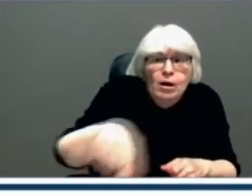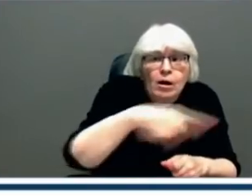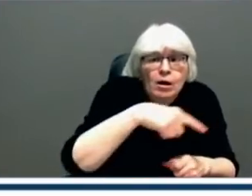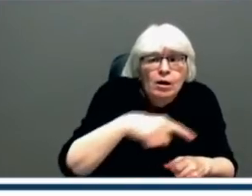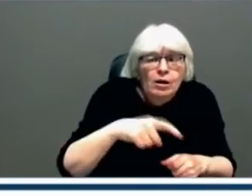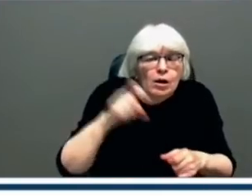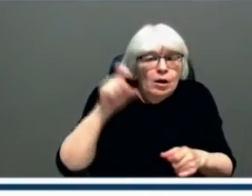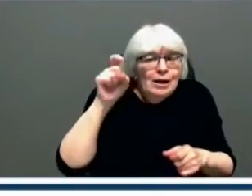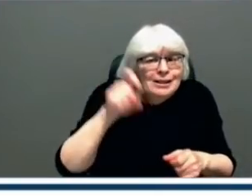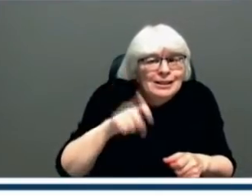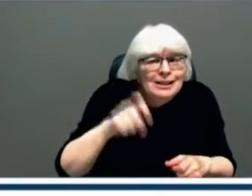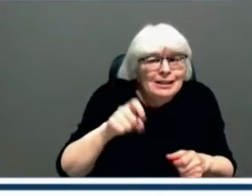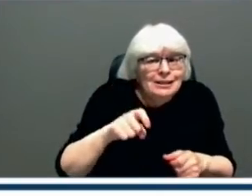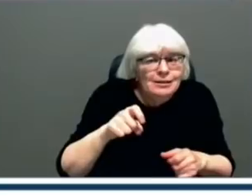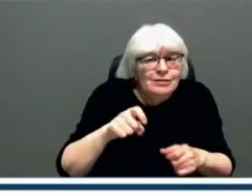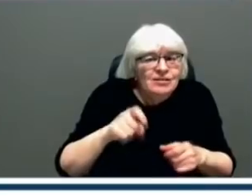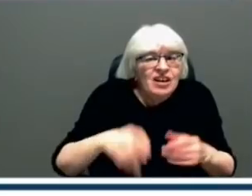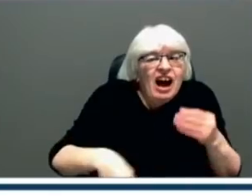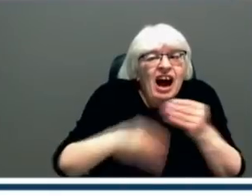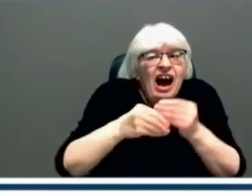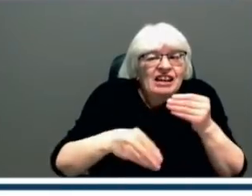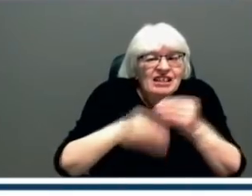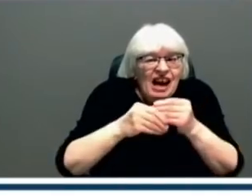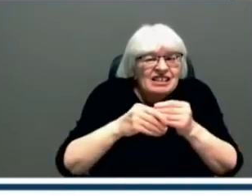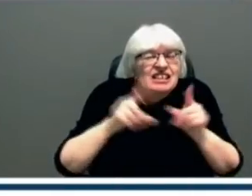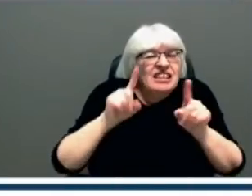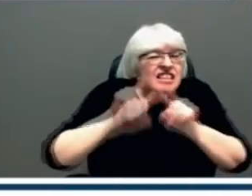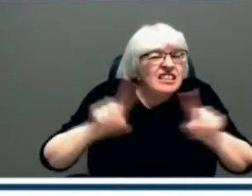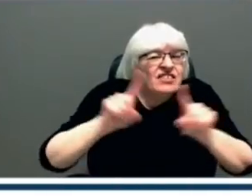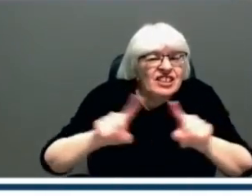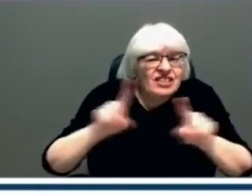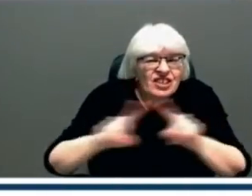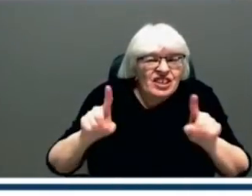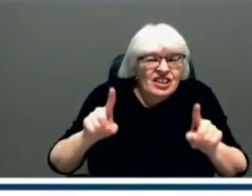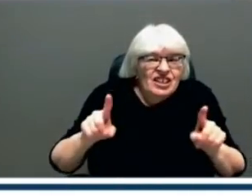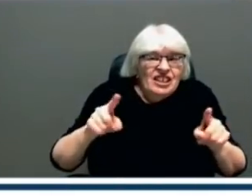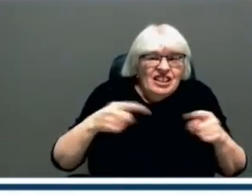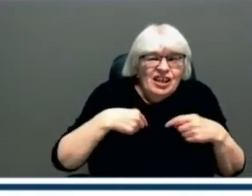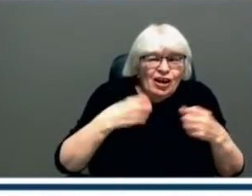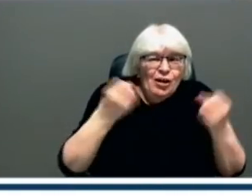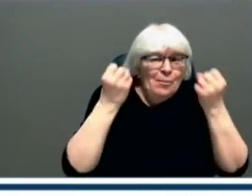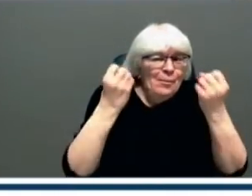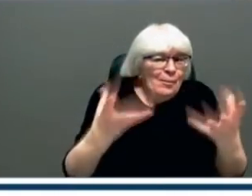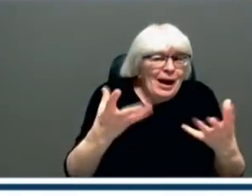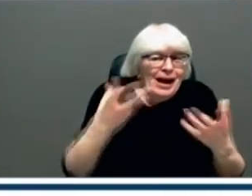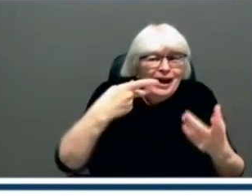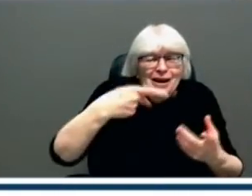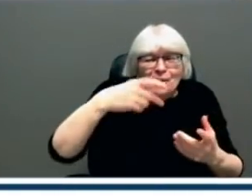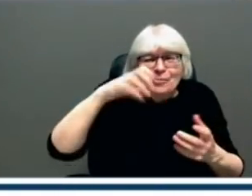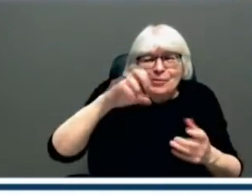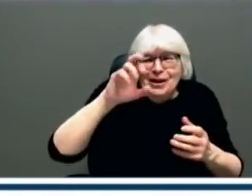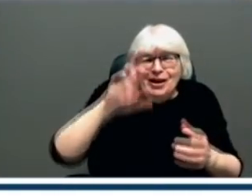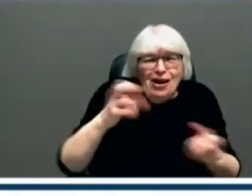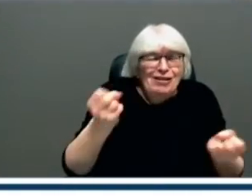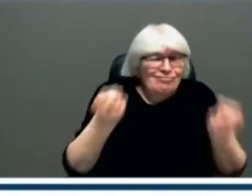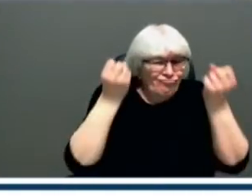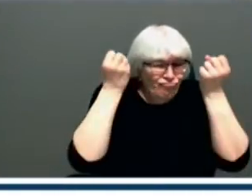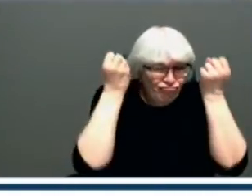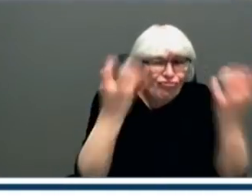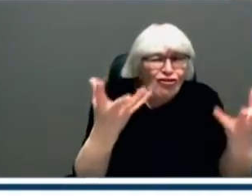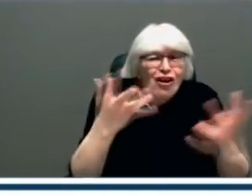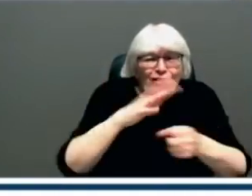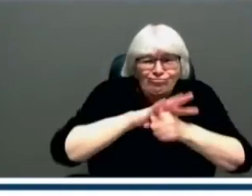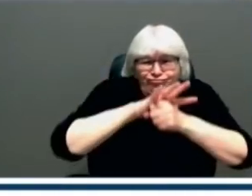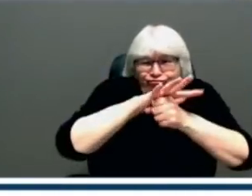initiatives. We have lots and lots of PCR, and more than enough PCR for surveillance. The purpose